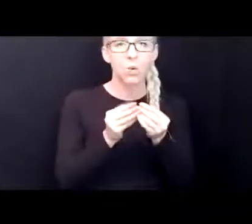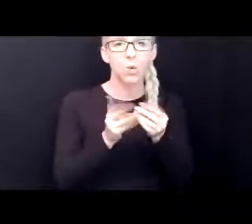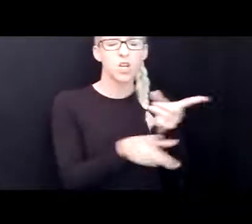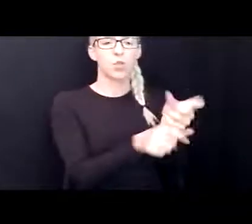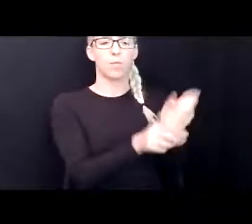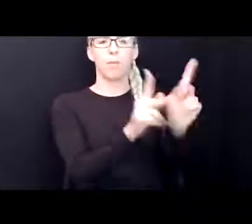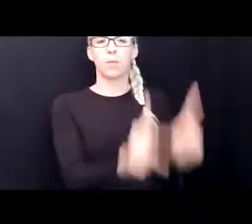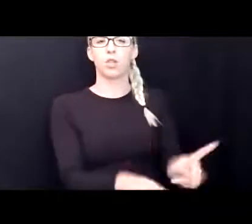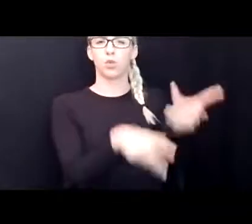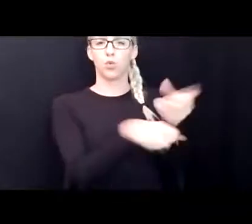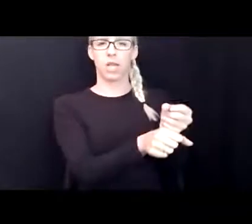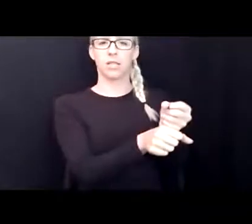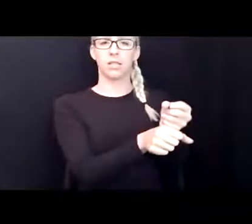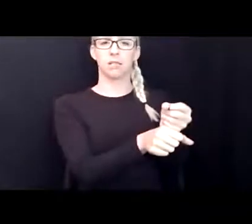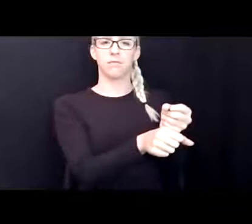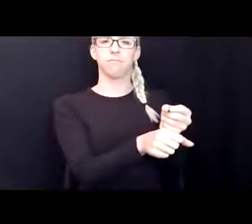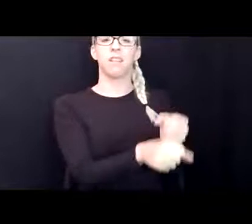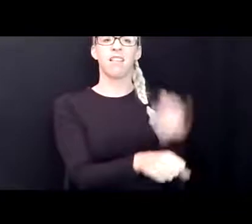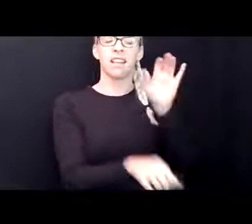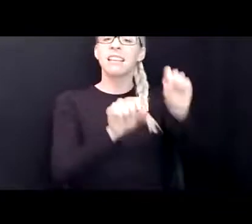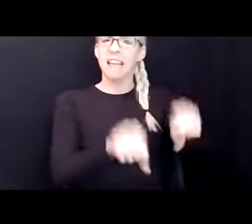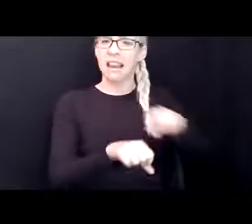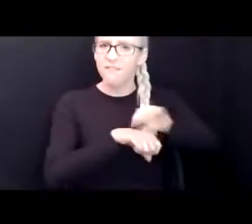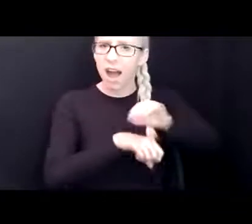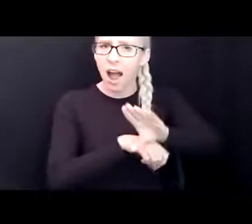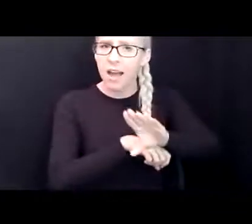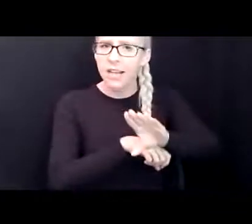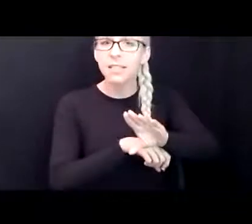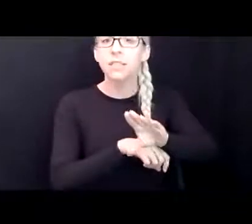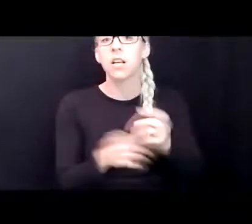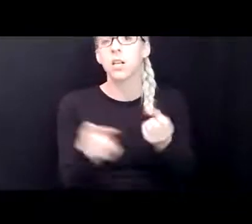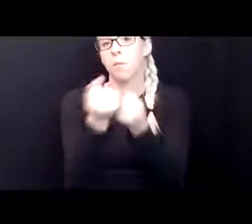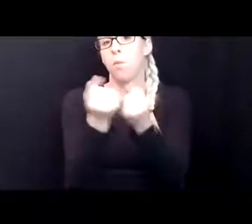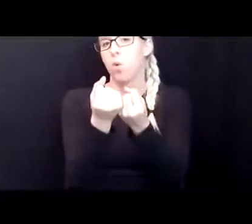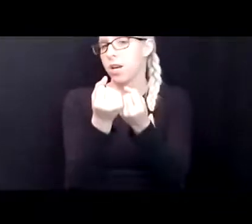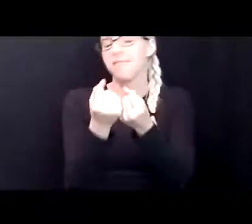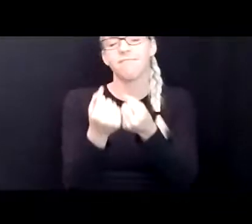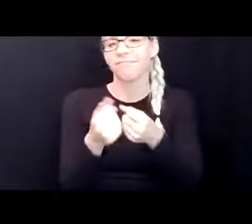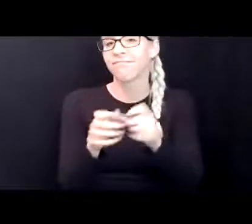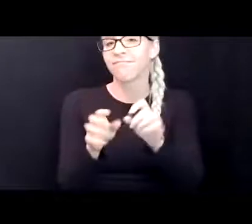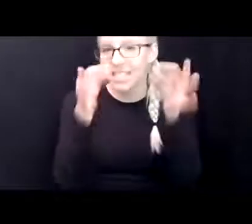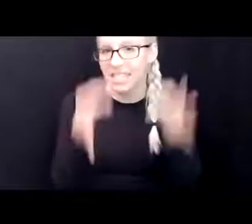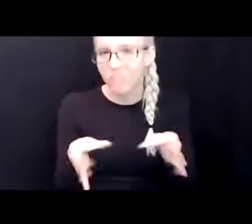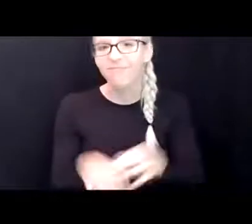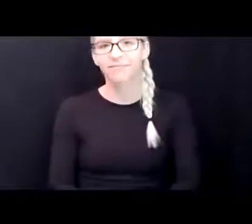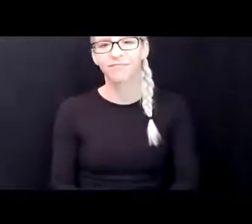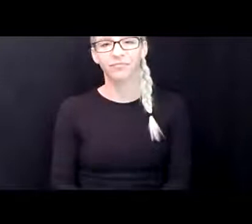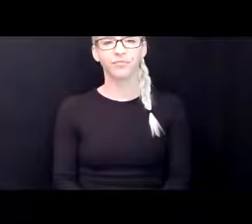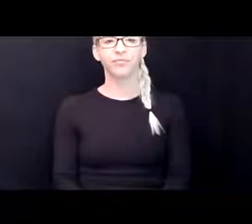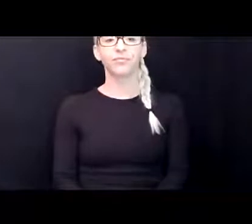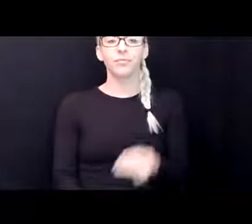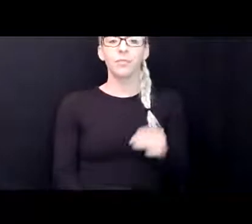advisors to help us make decisions is plain and simply supported decision making. The difference is if